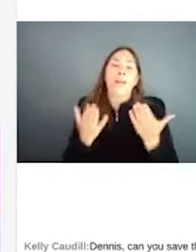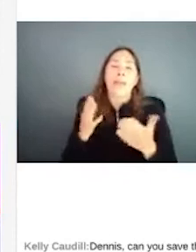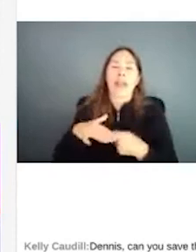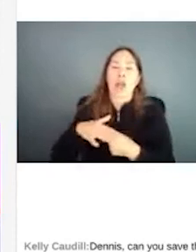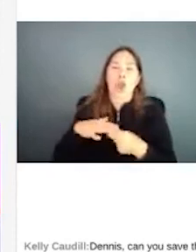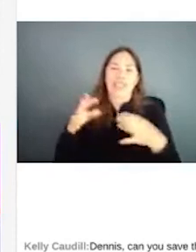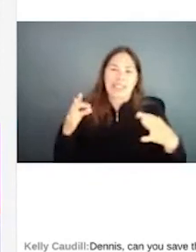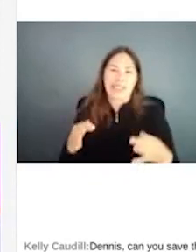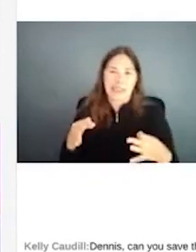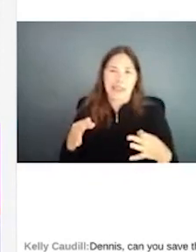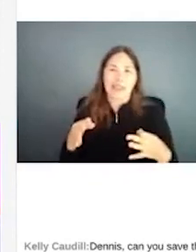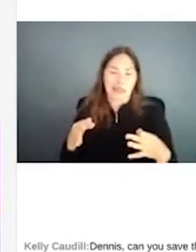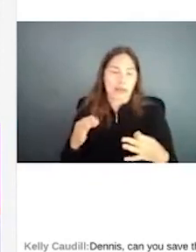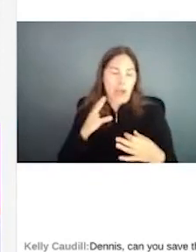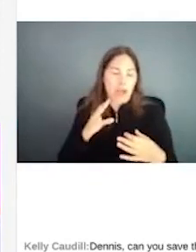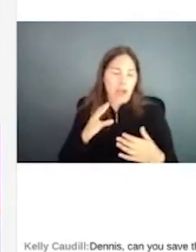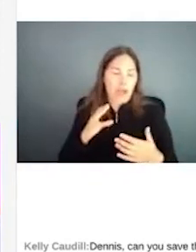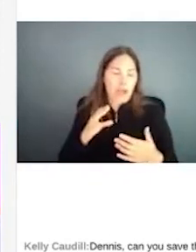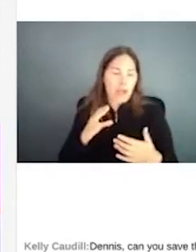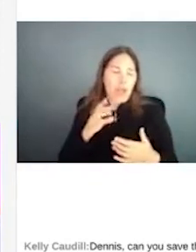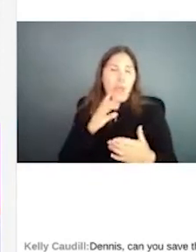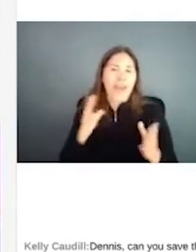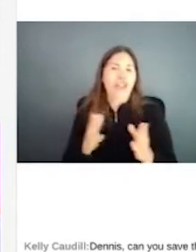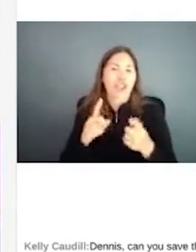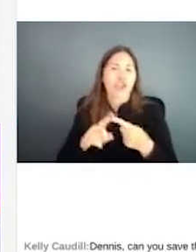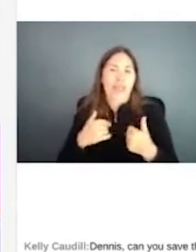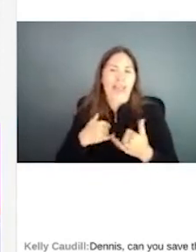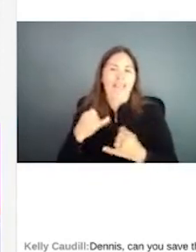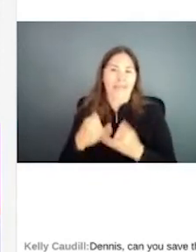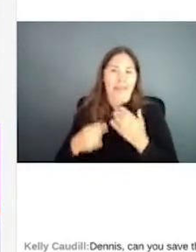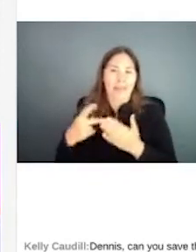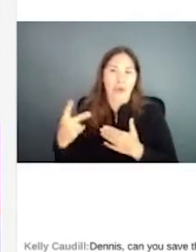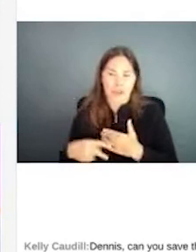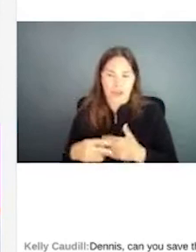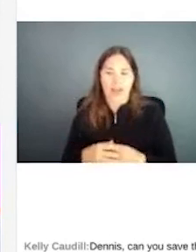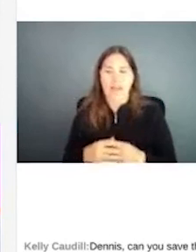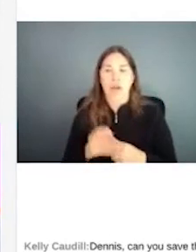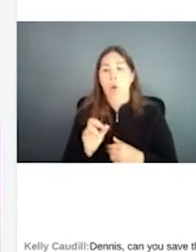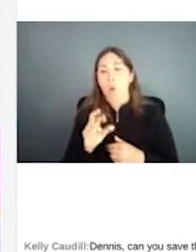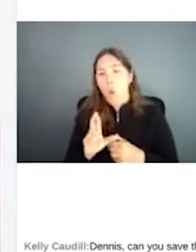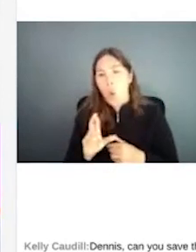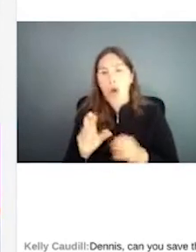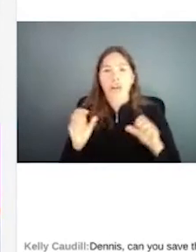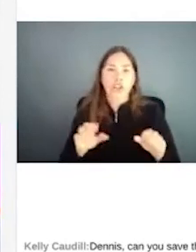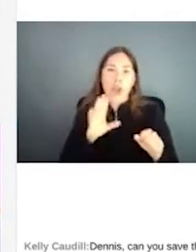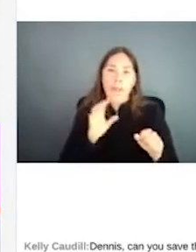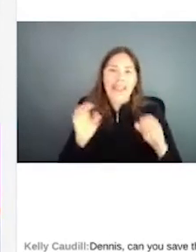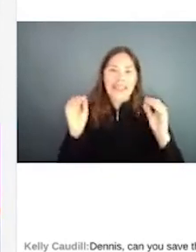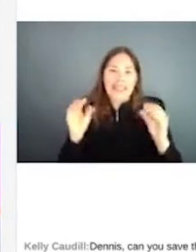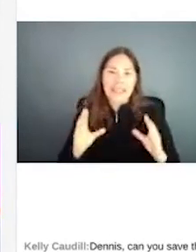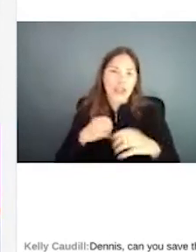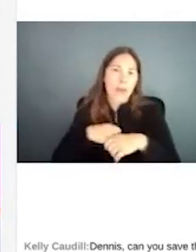made. We've been encouraged to have a final project, or it could be a teacher-made